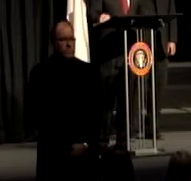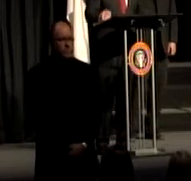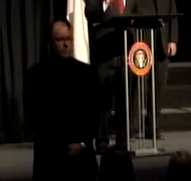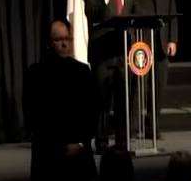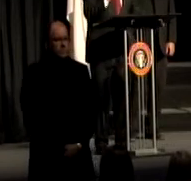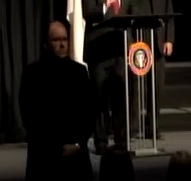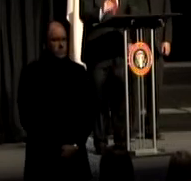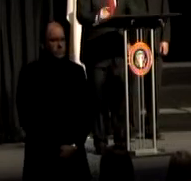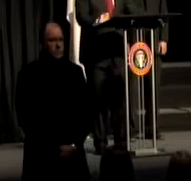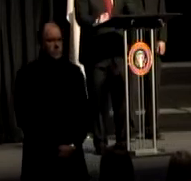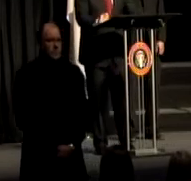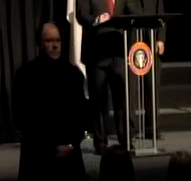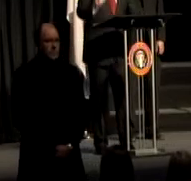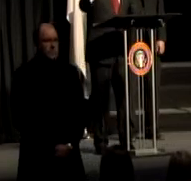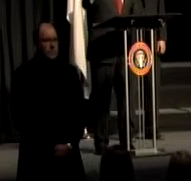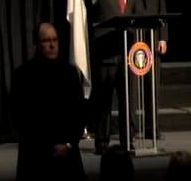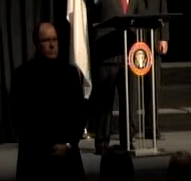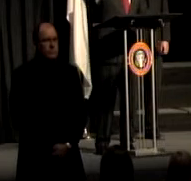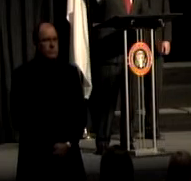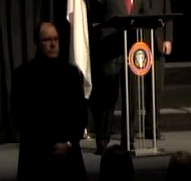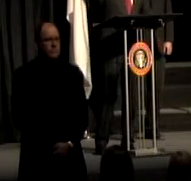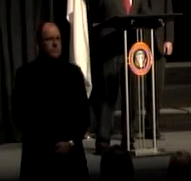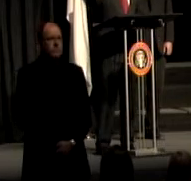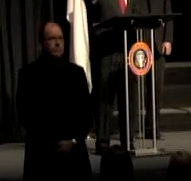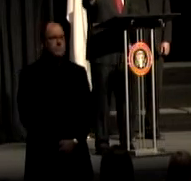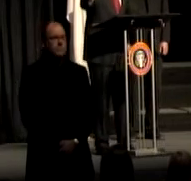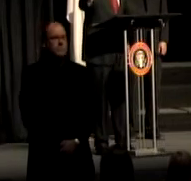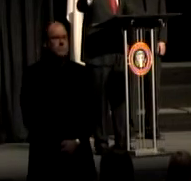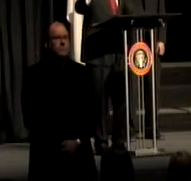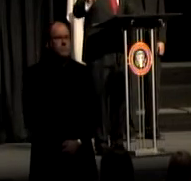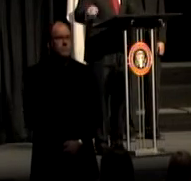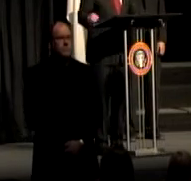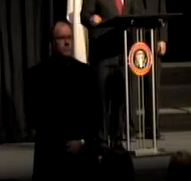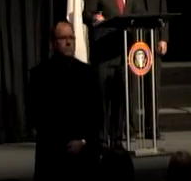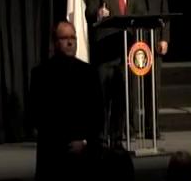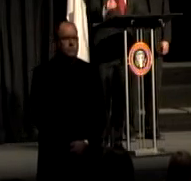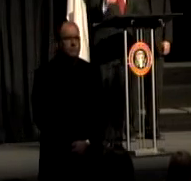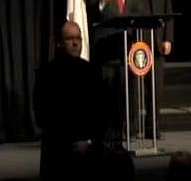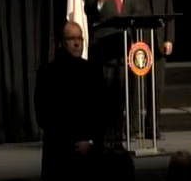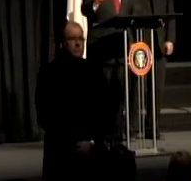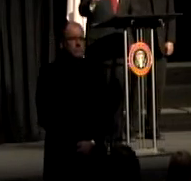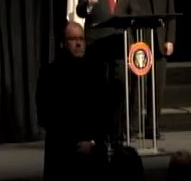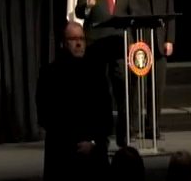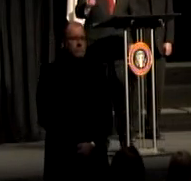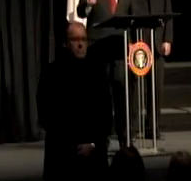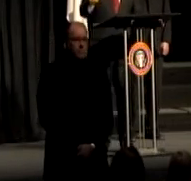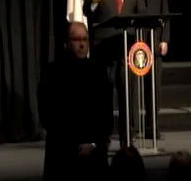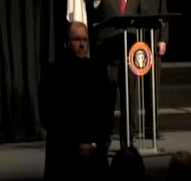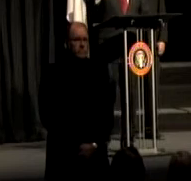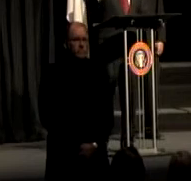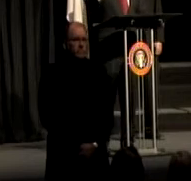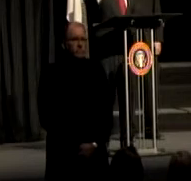then your testimony to them will be their testimony back to you is this I don't believe in